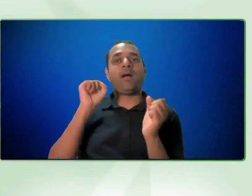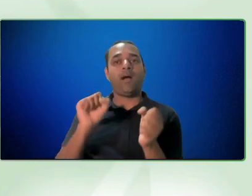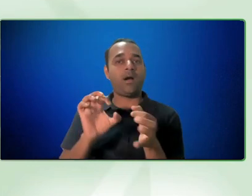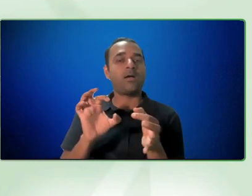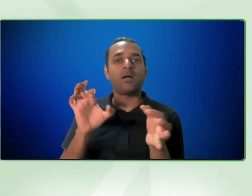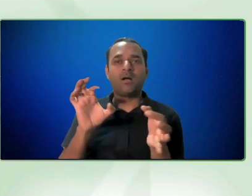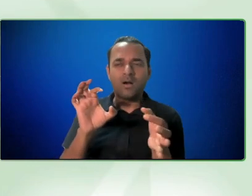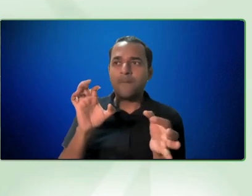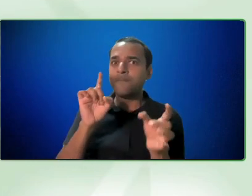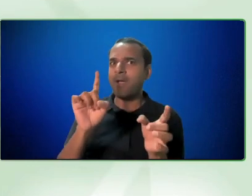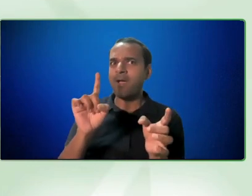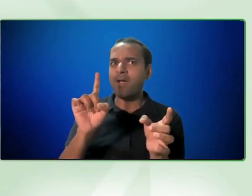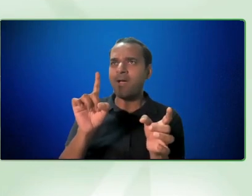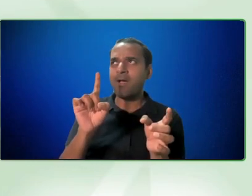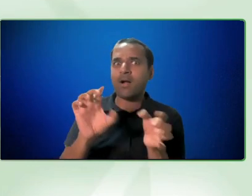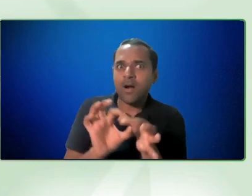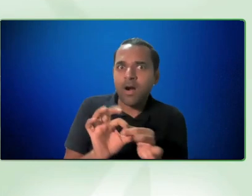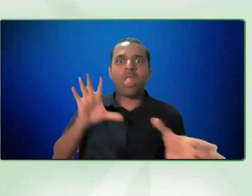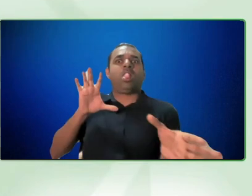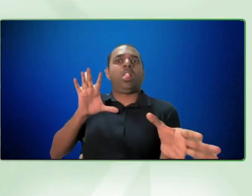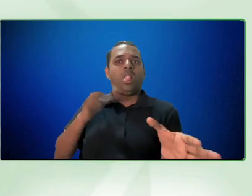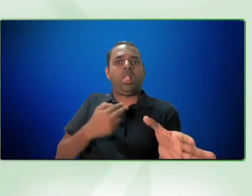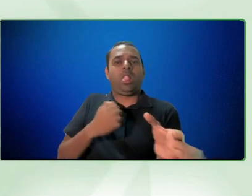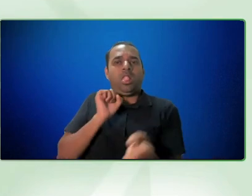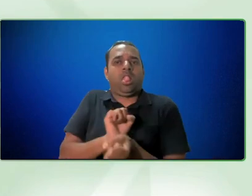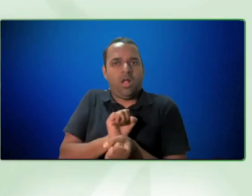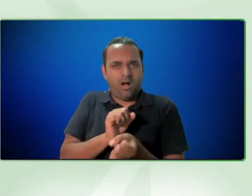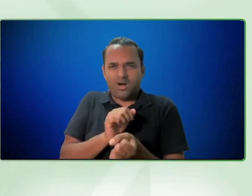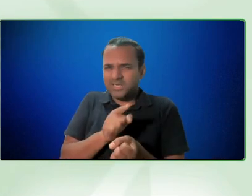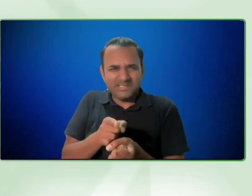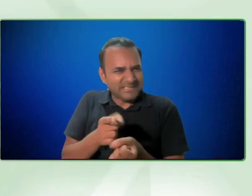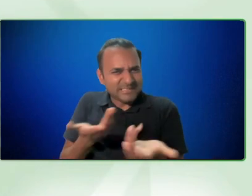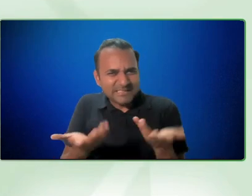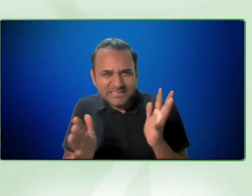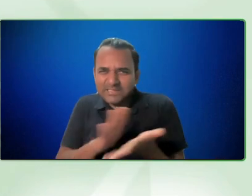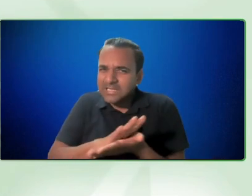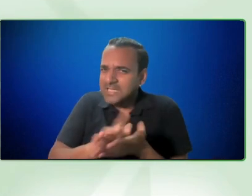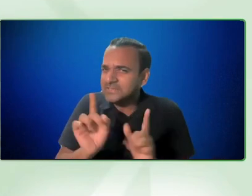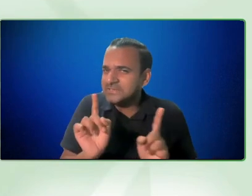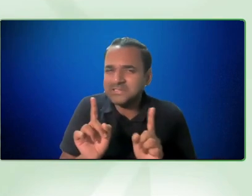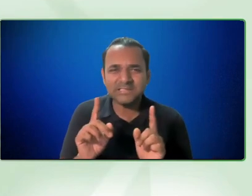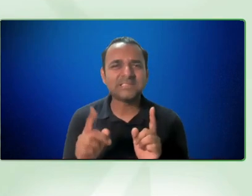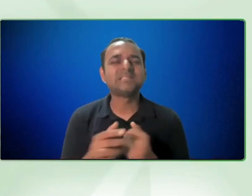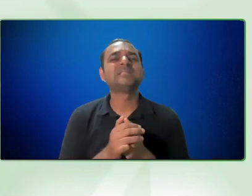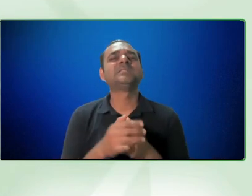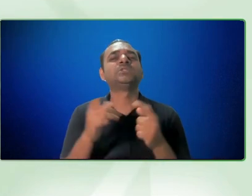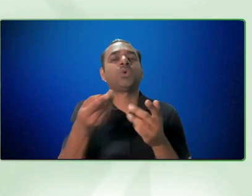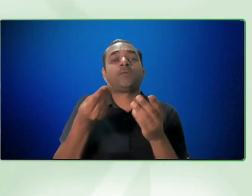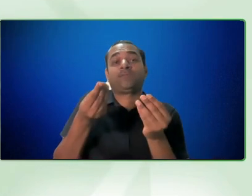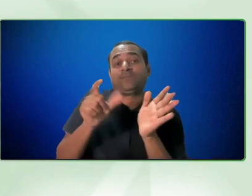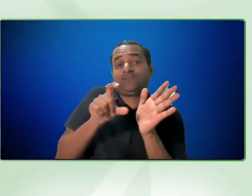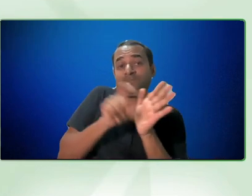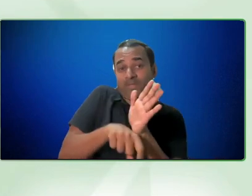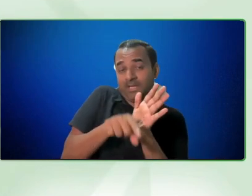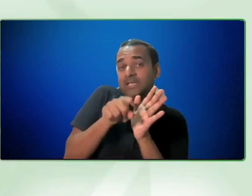Because it is the right thing to do. Because there are, you know, 1.3 billion consumers out there who need this level